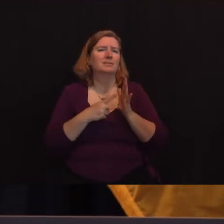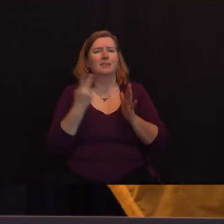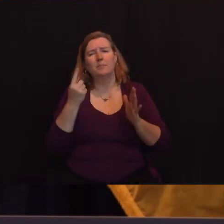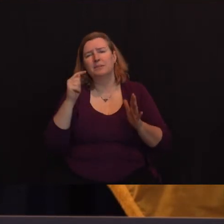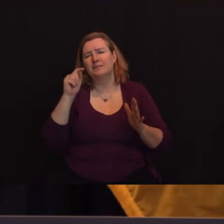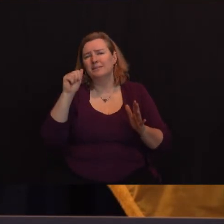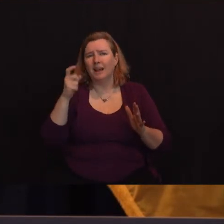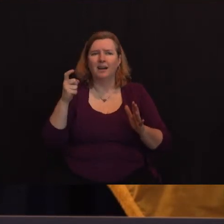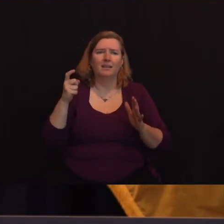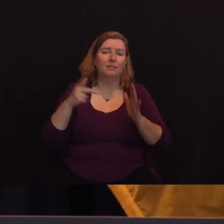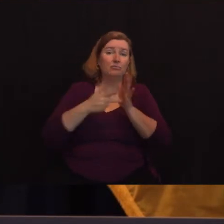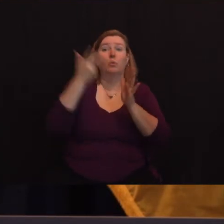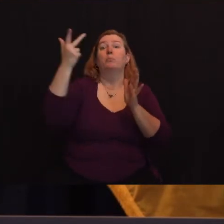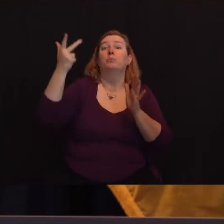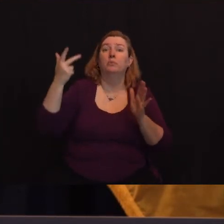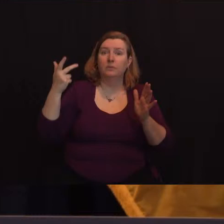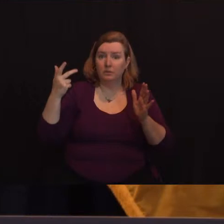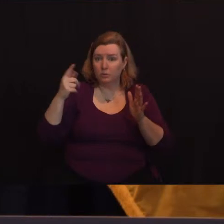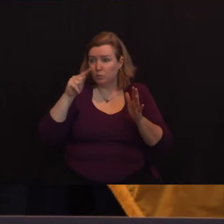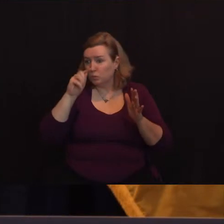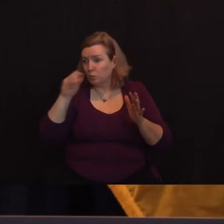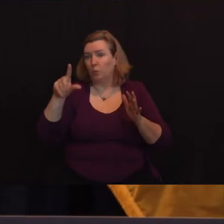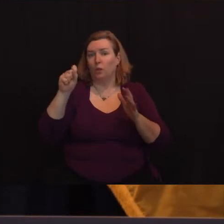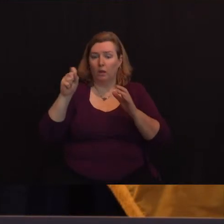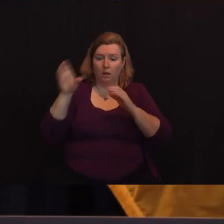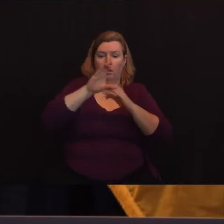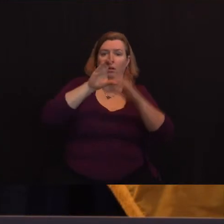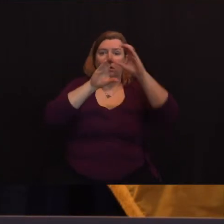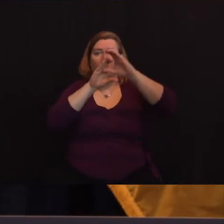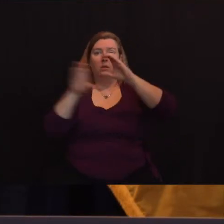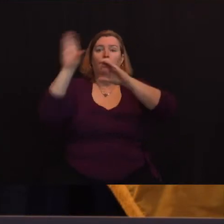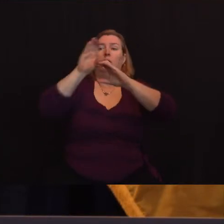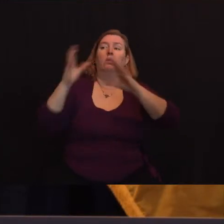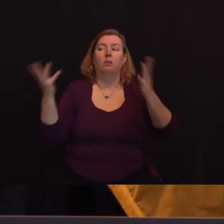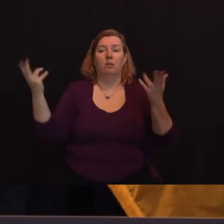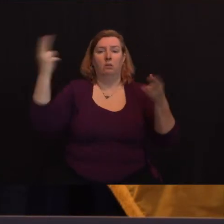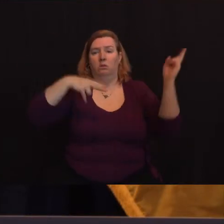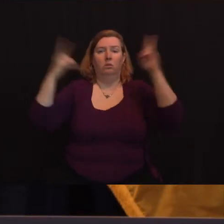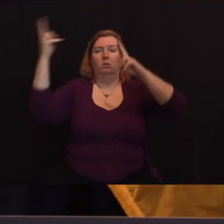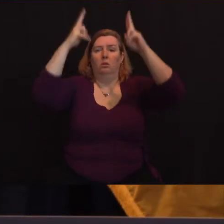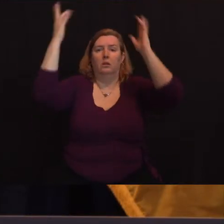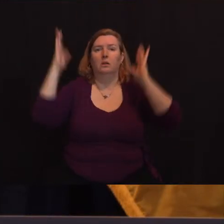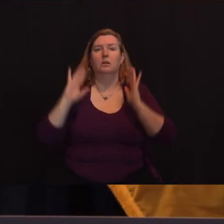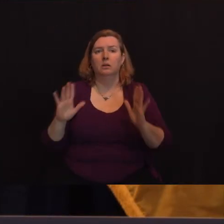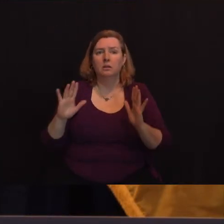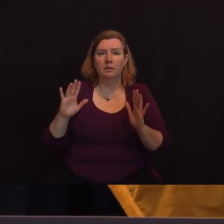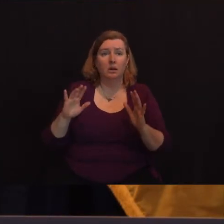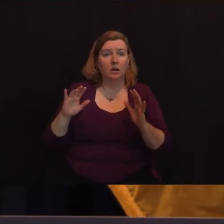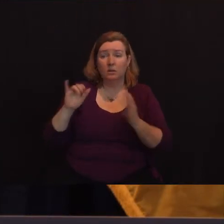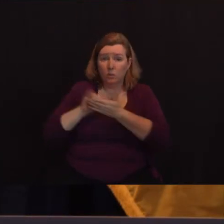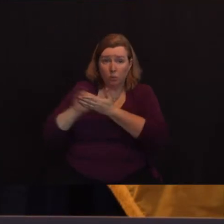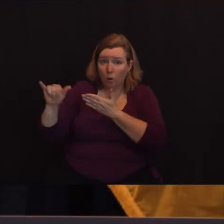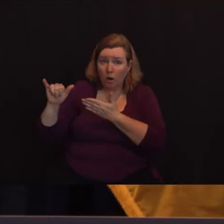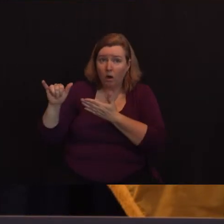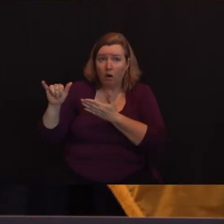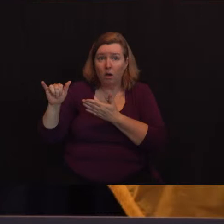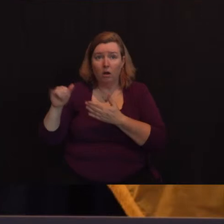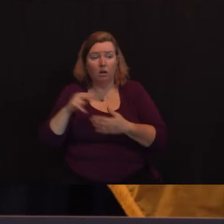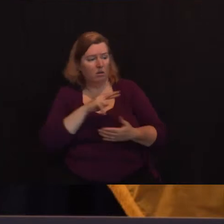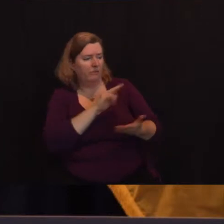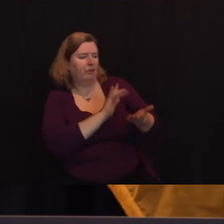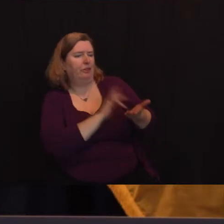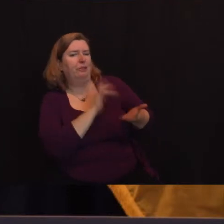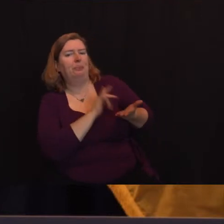tolled. And frankly, if there's revenue that's generated, we want a piece of that in New Jersey